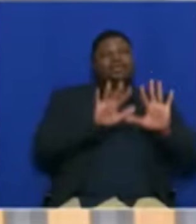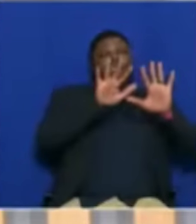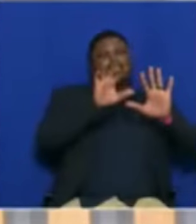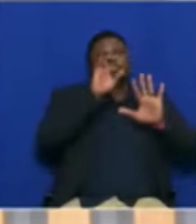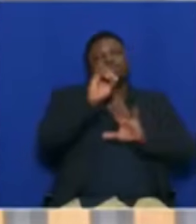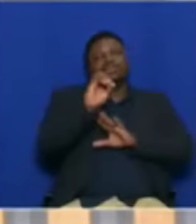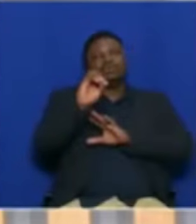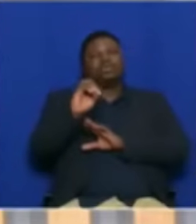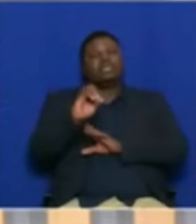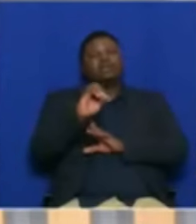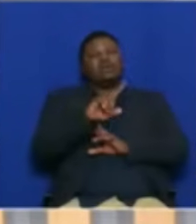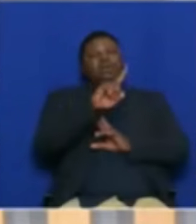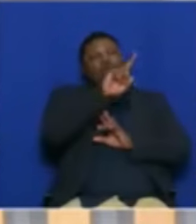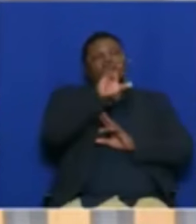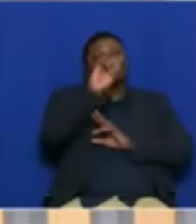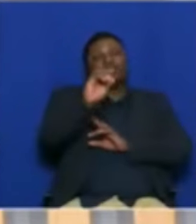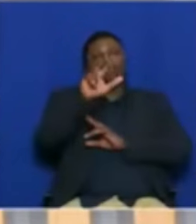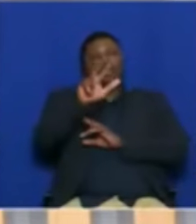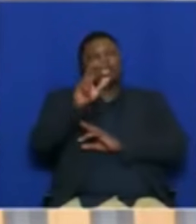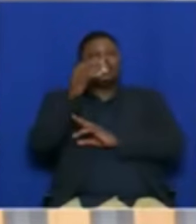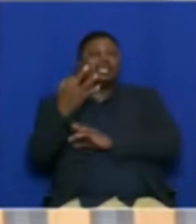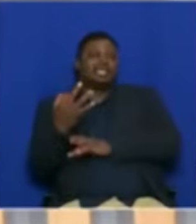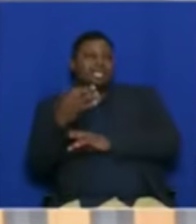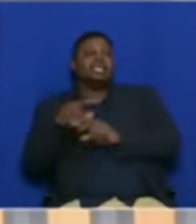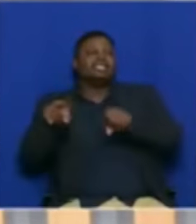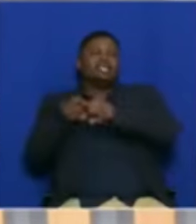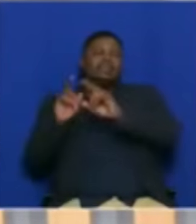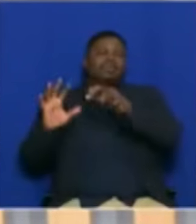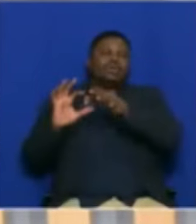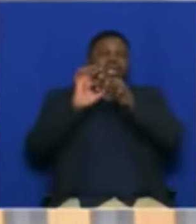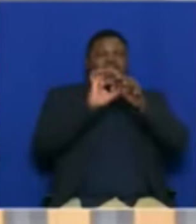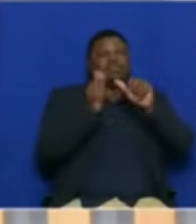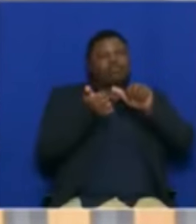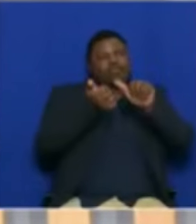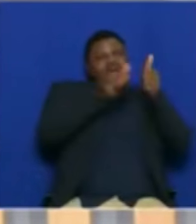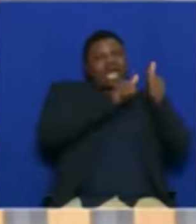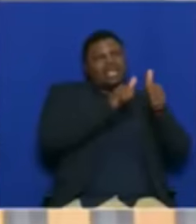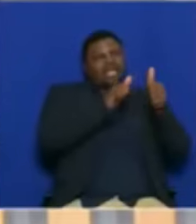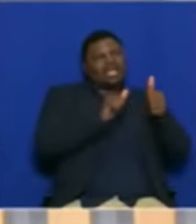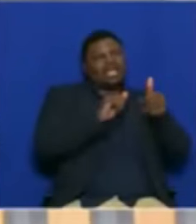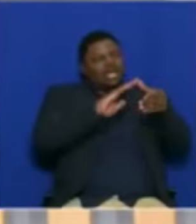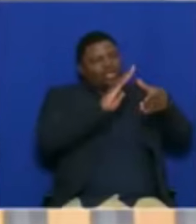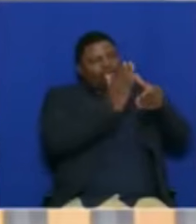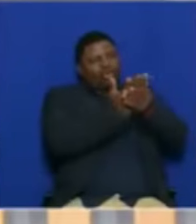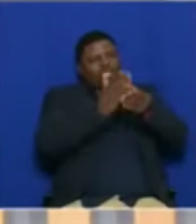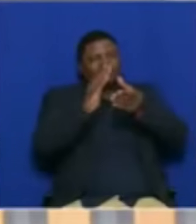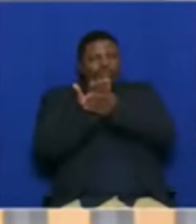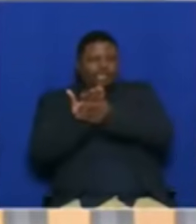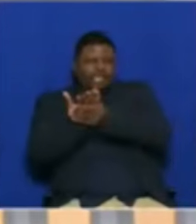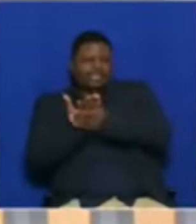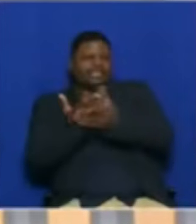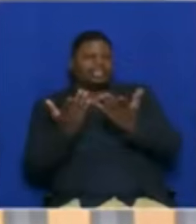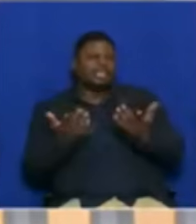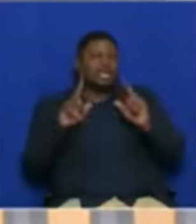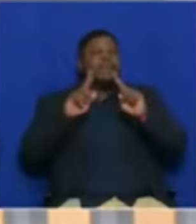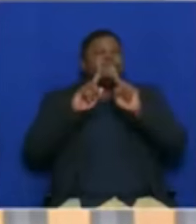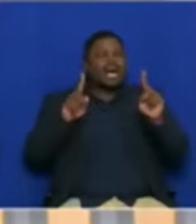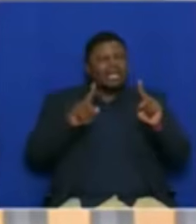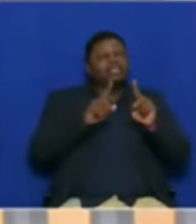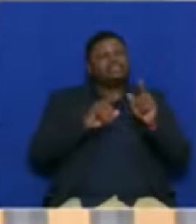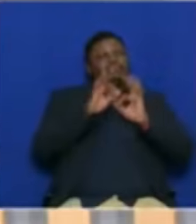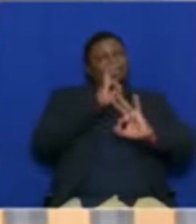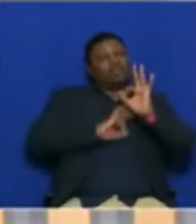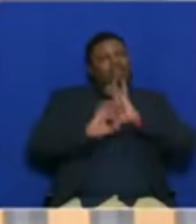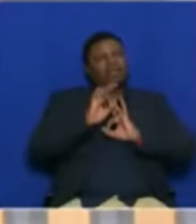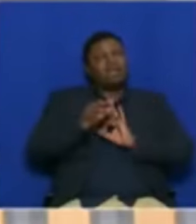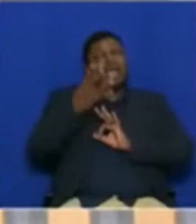works? From the way And what it means that we now just have one inquiry number in respect of many cases, in